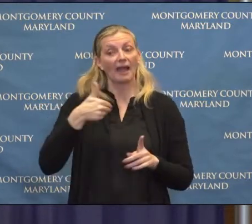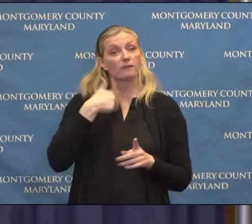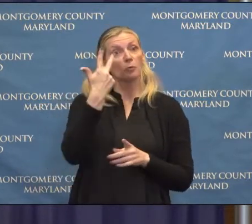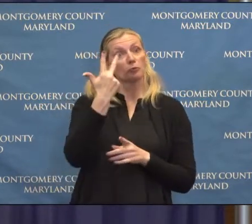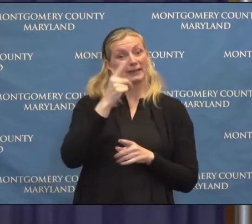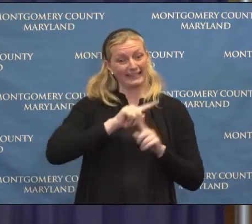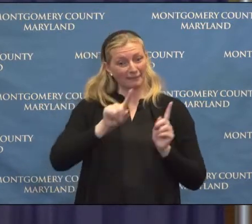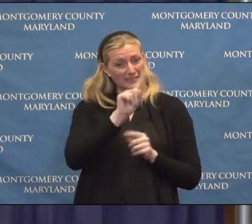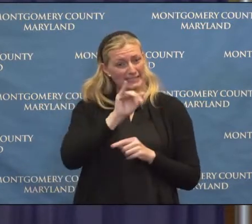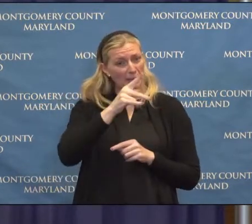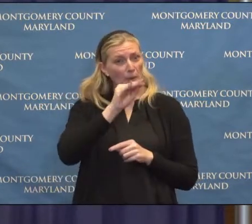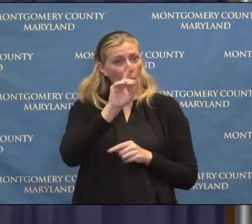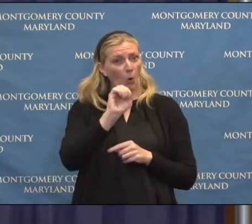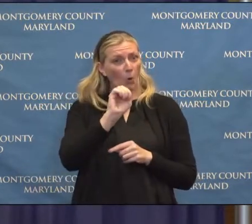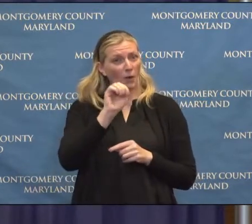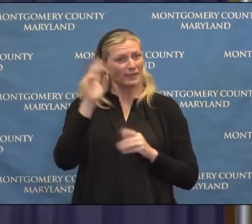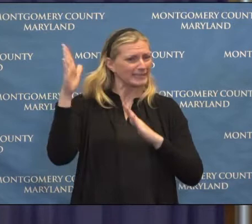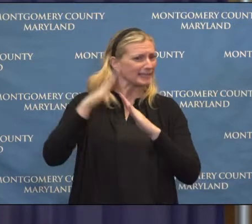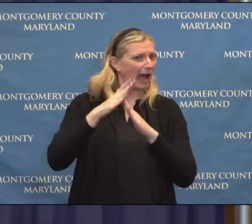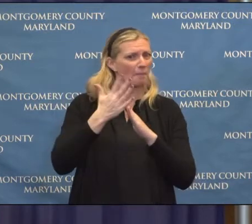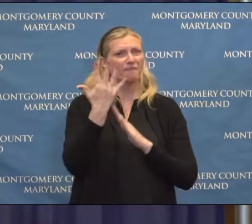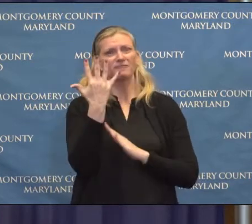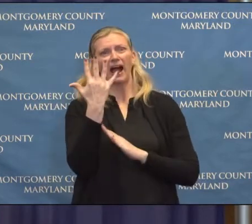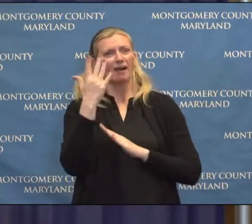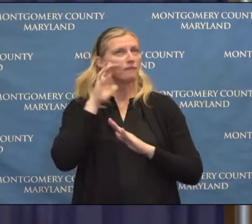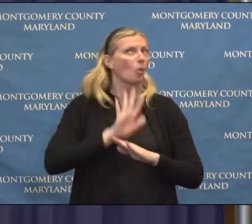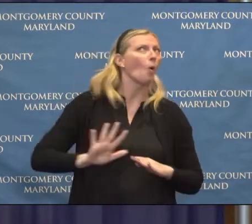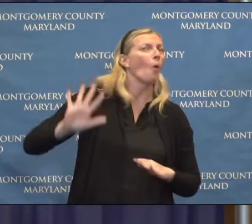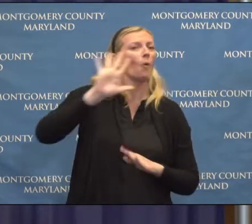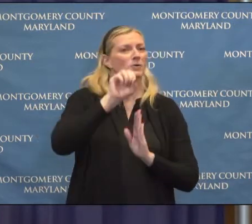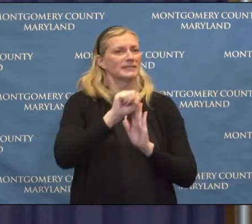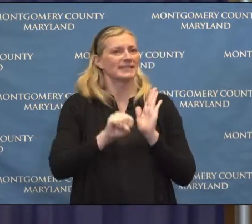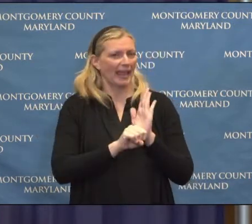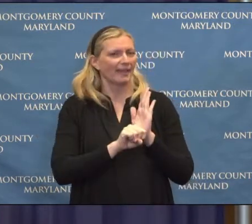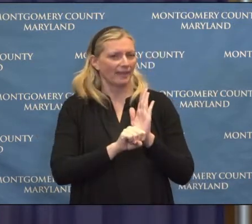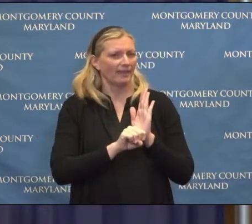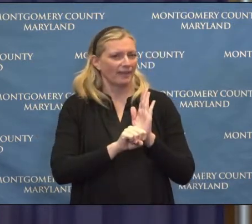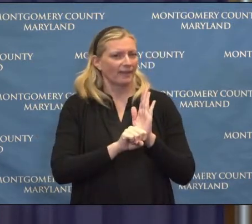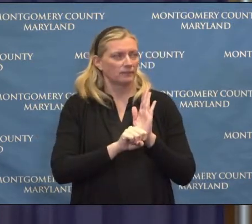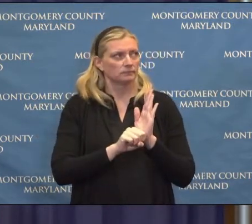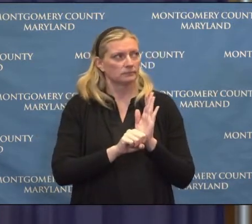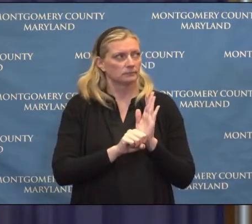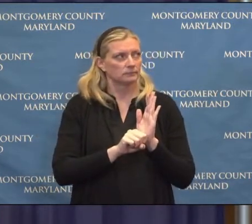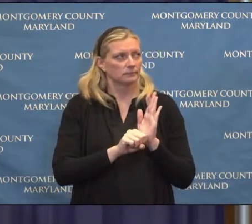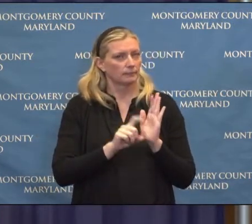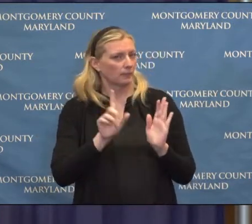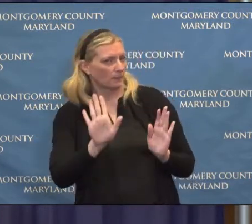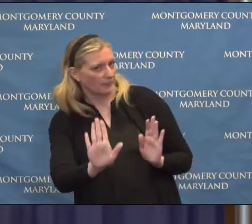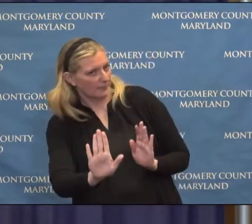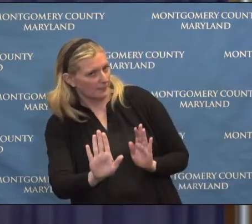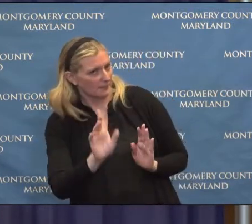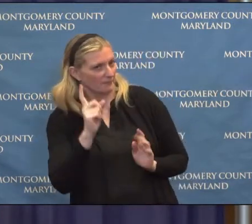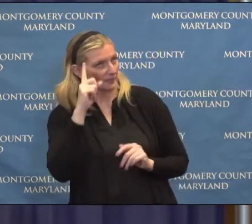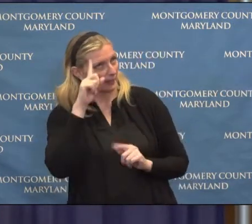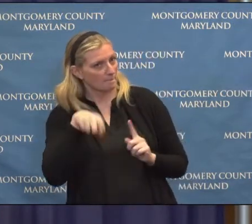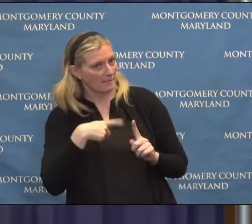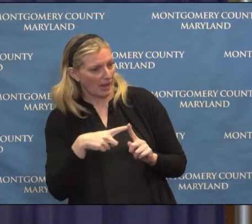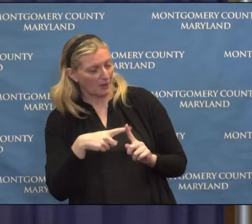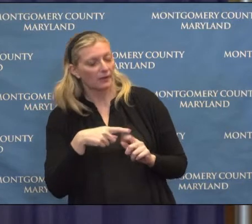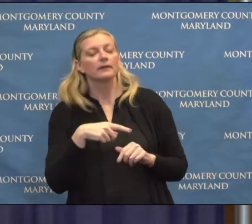Spring area that were in the top 5 in the state in terms of number of cases. Well, when you take that into context of the fact